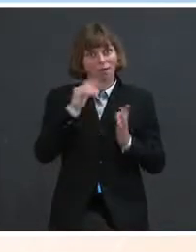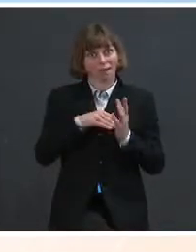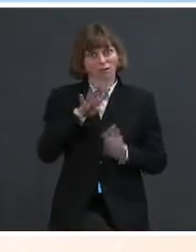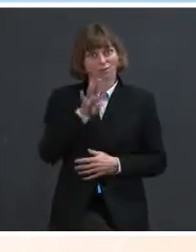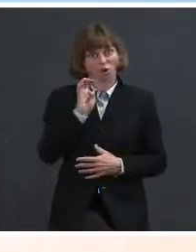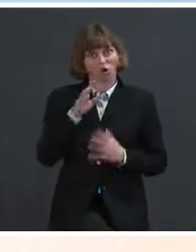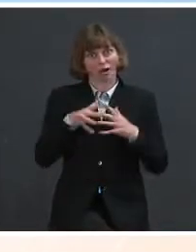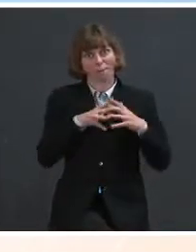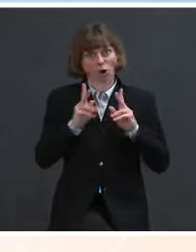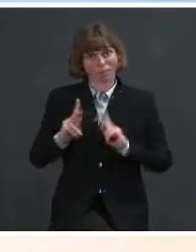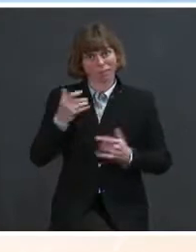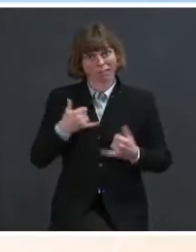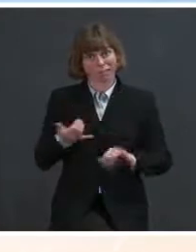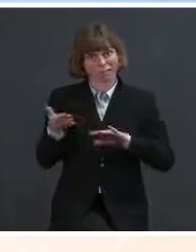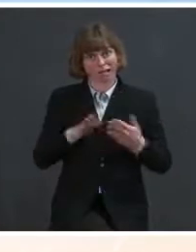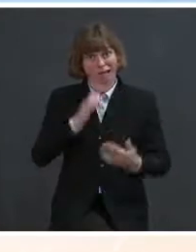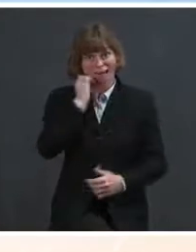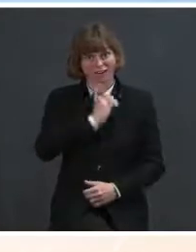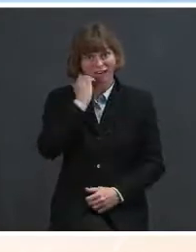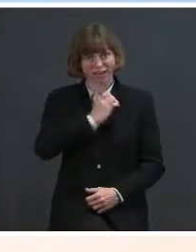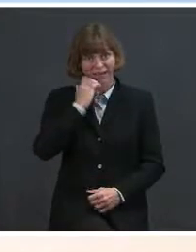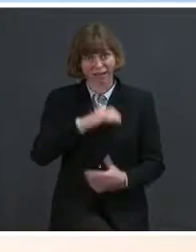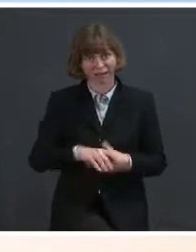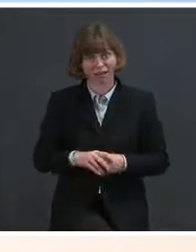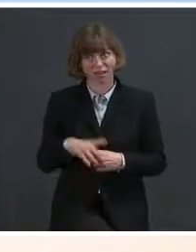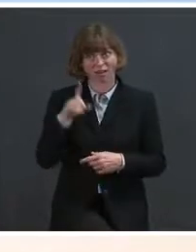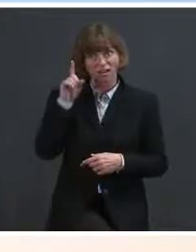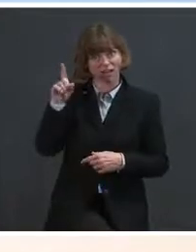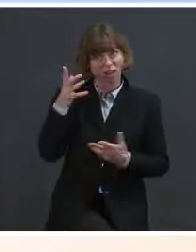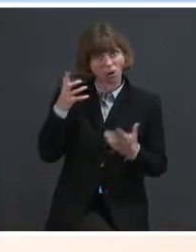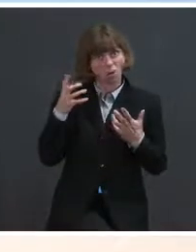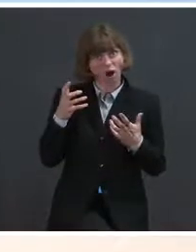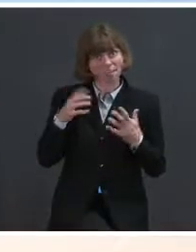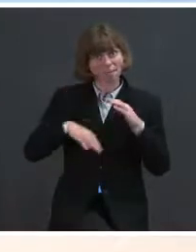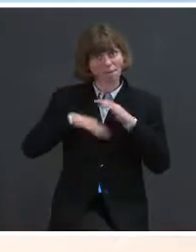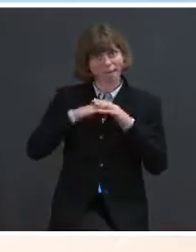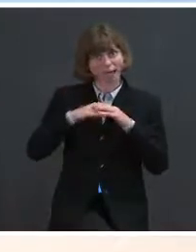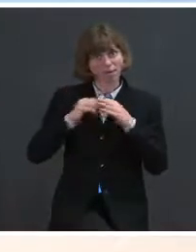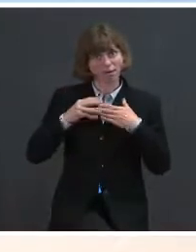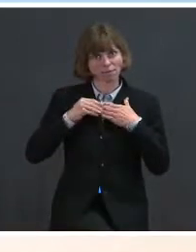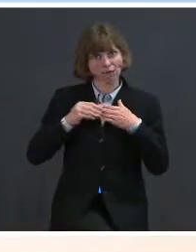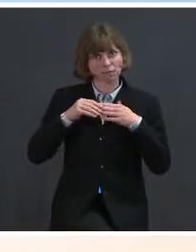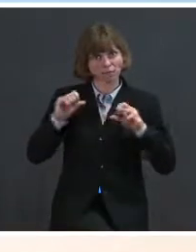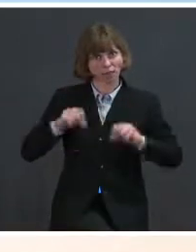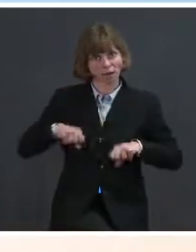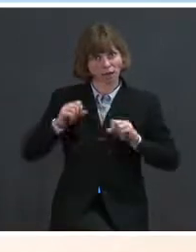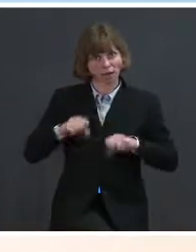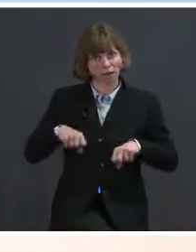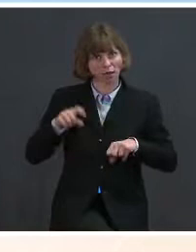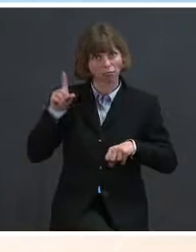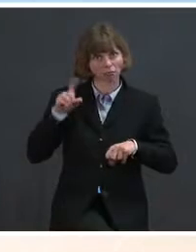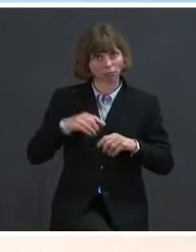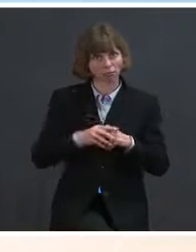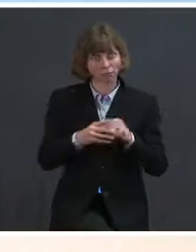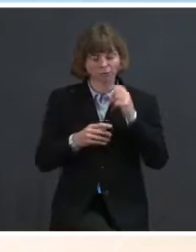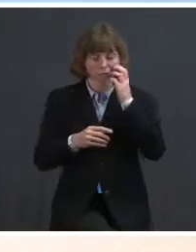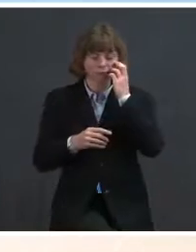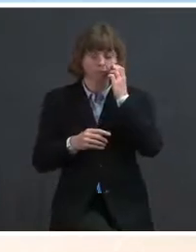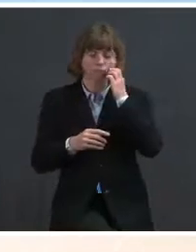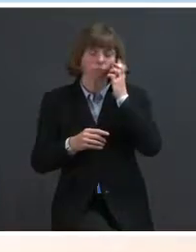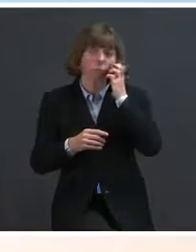And he wants to have, as the leader of this country, maximum flexibility. Now, as Jake just outlined, he also wants to